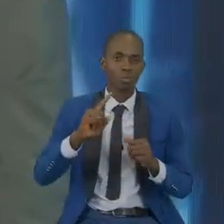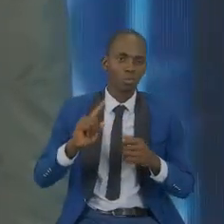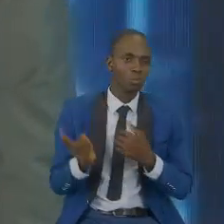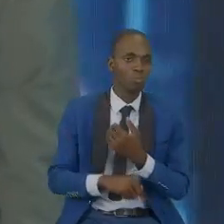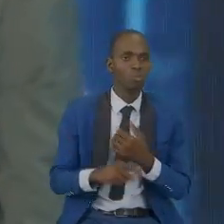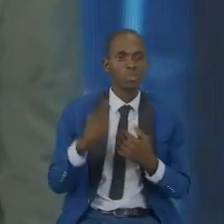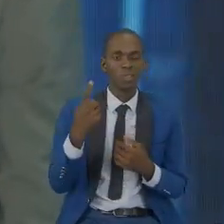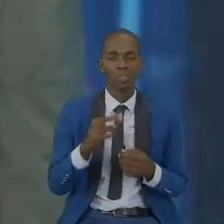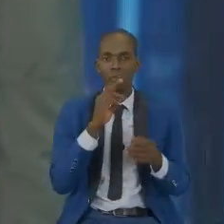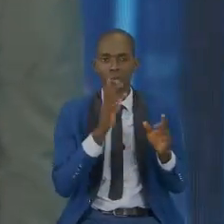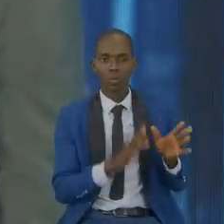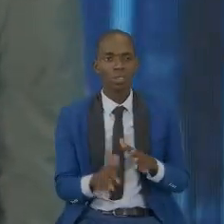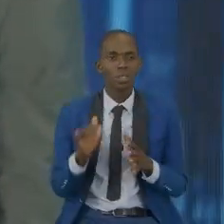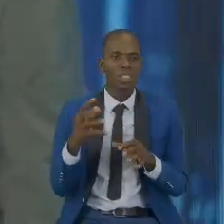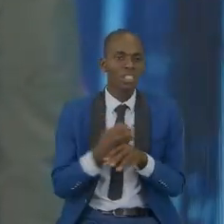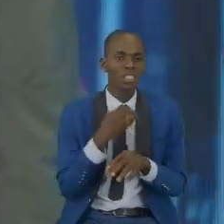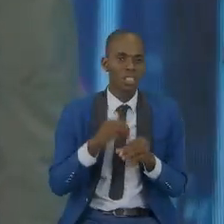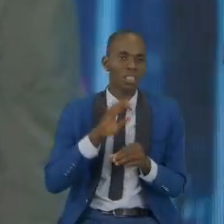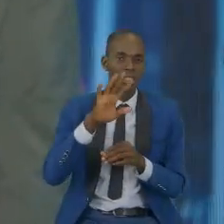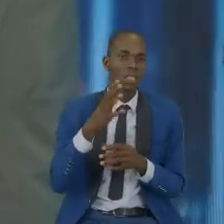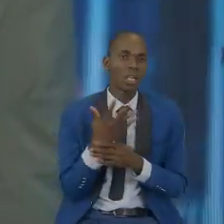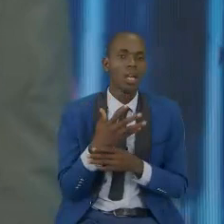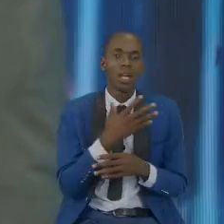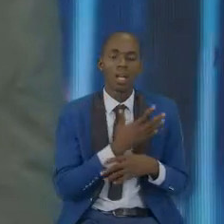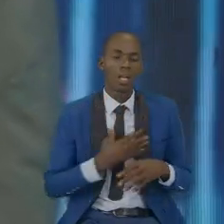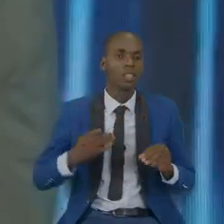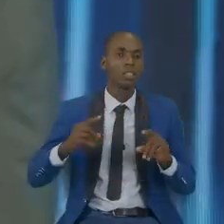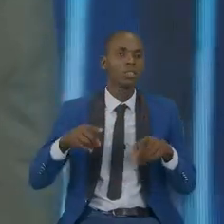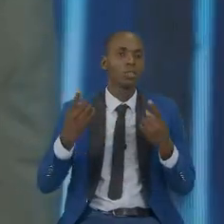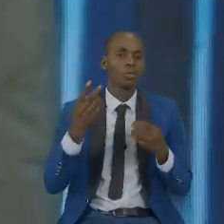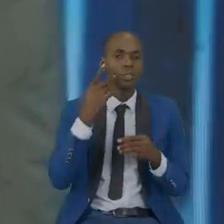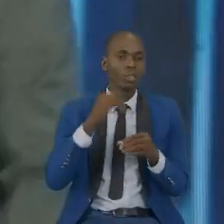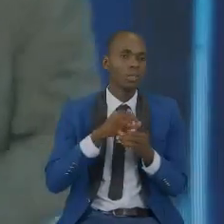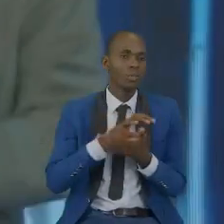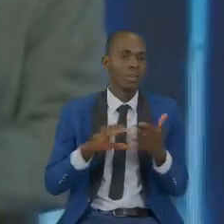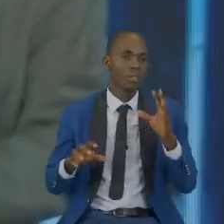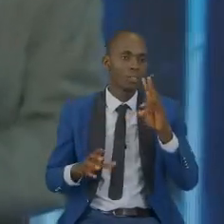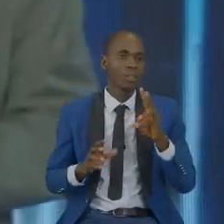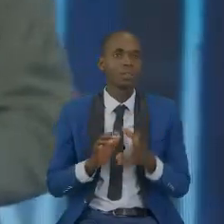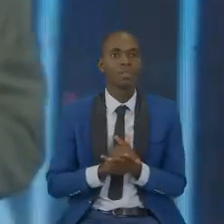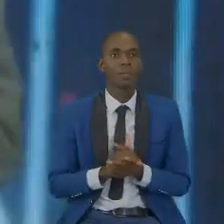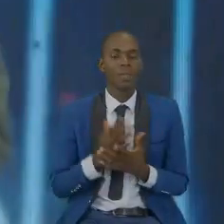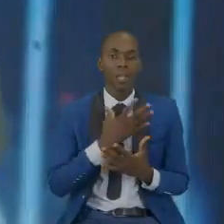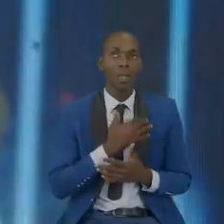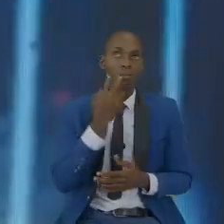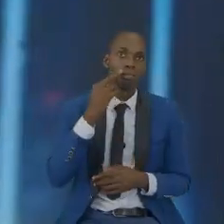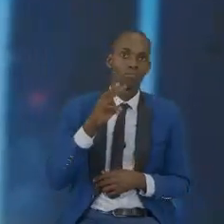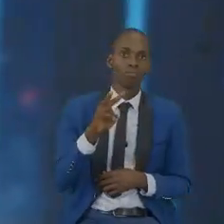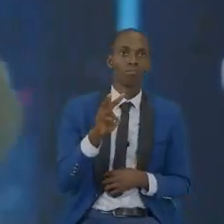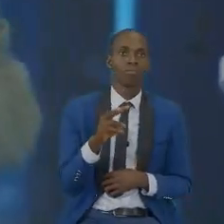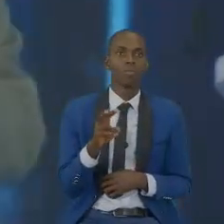river, take in thine hand and go. Verse 6, and behold, I